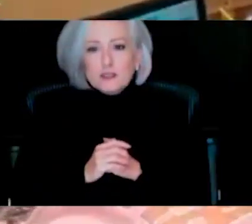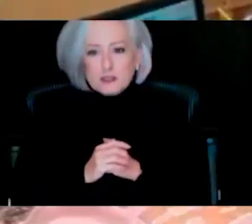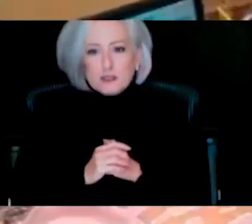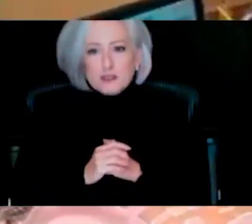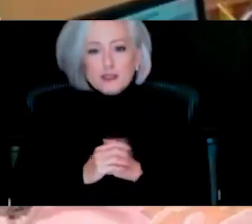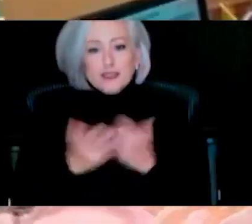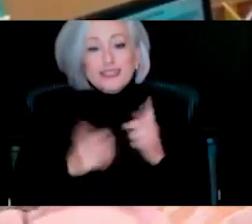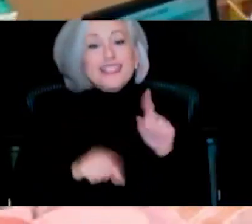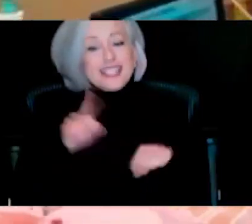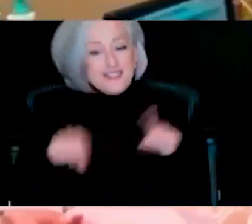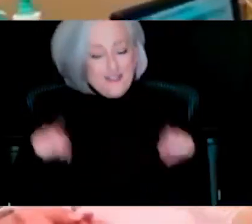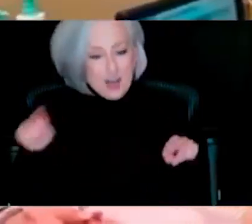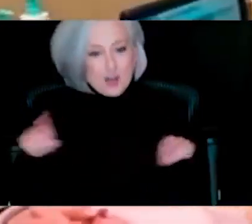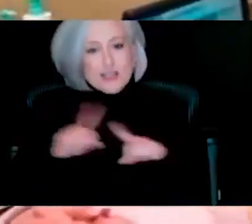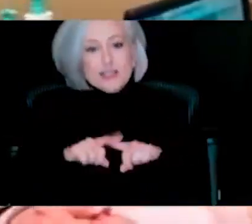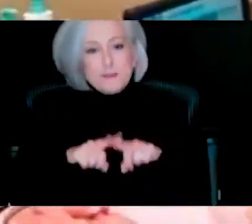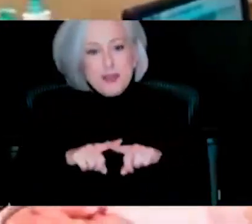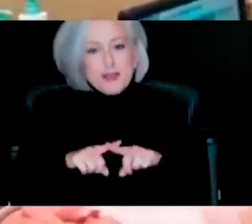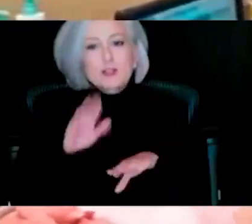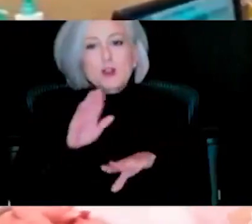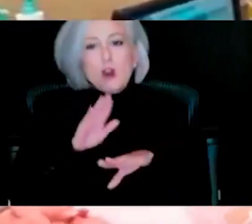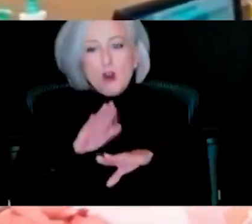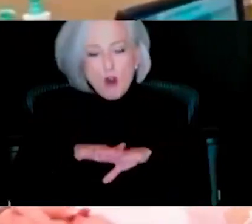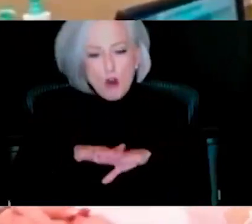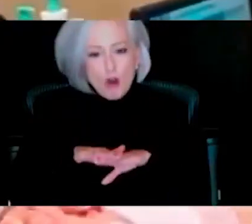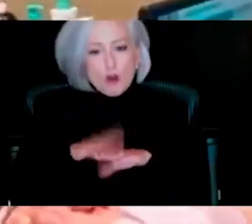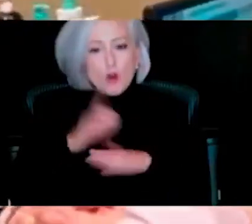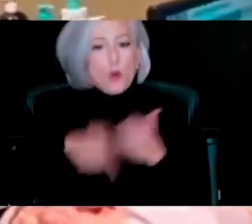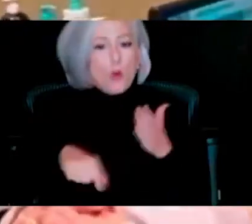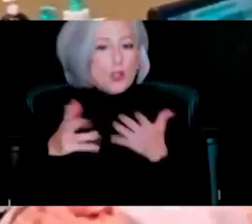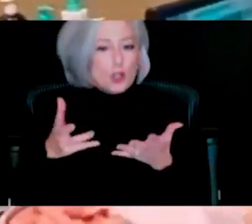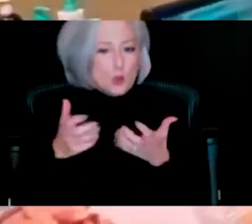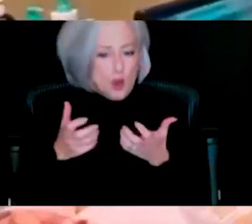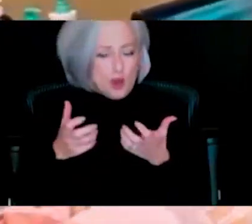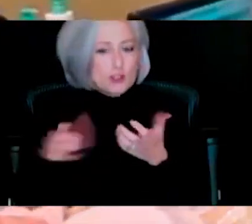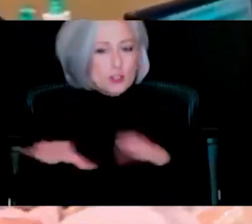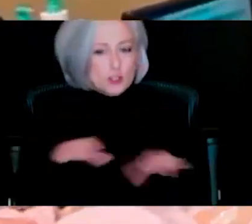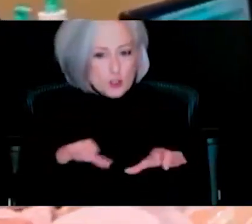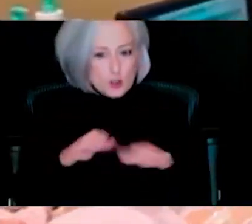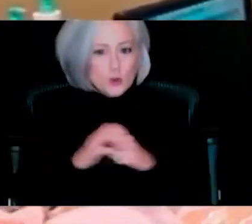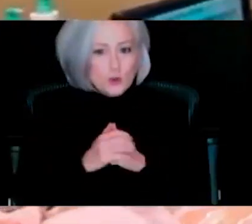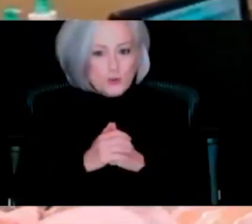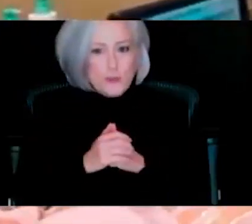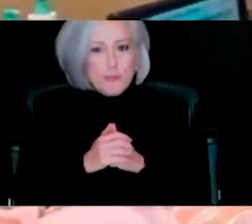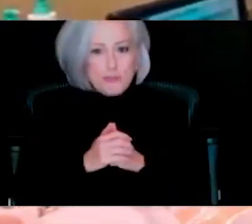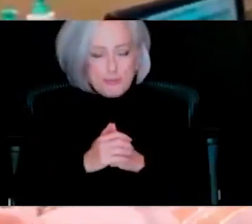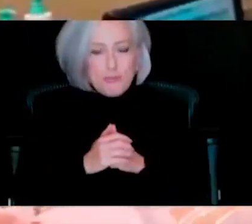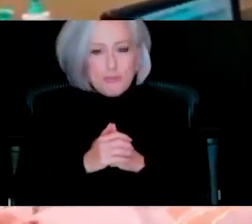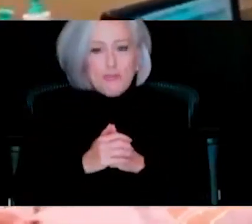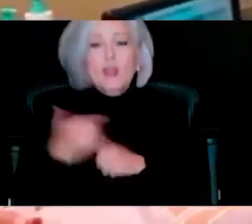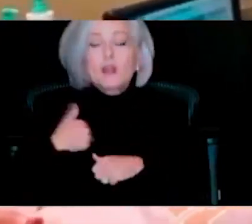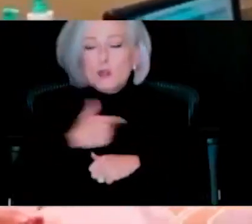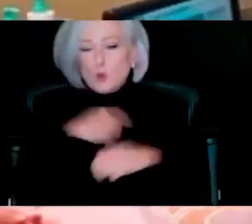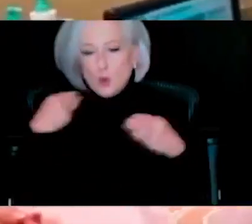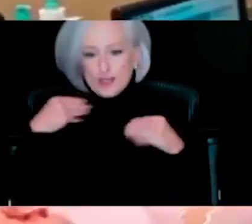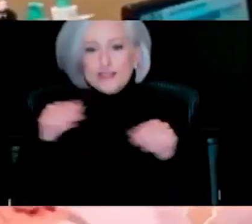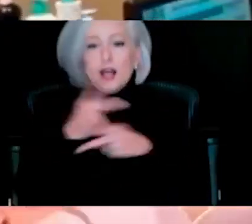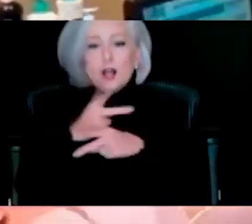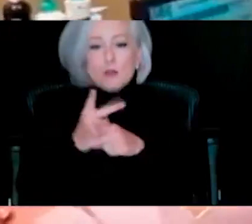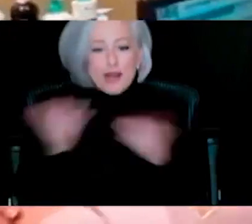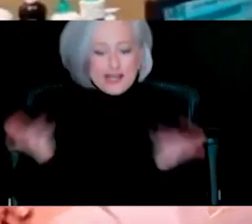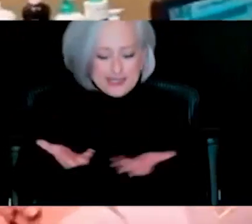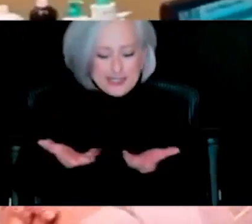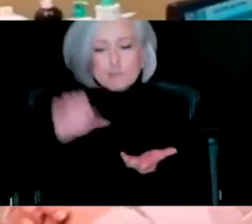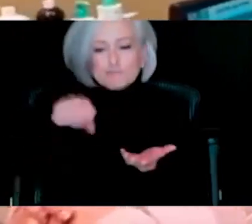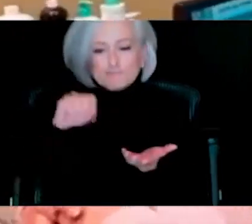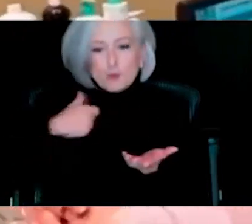It's variable depending on what you want to have done, and even we do sell products out here. So we have several